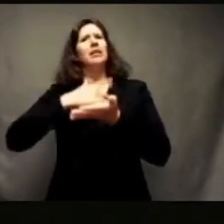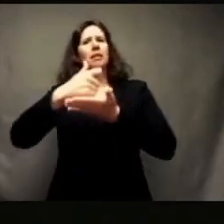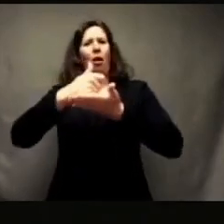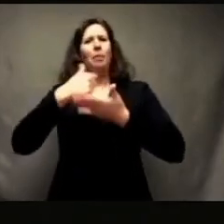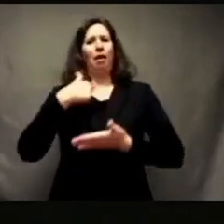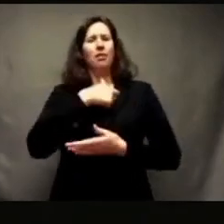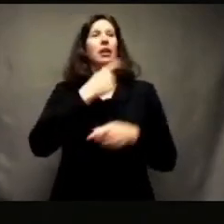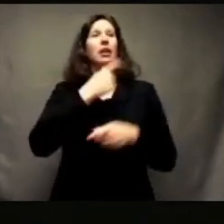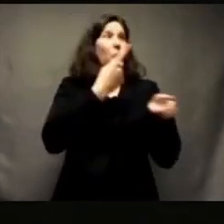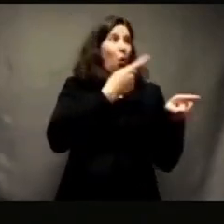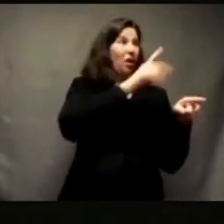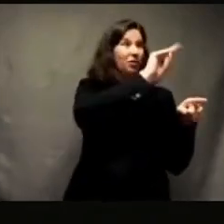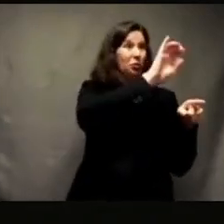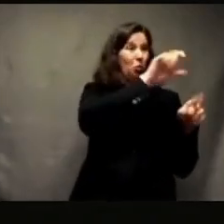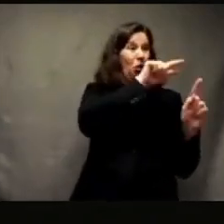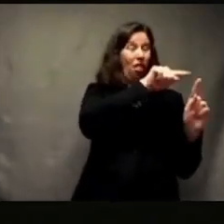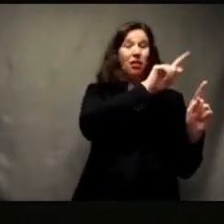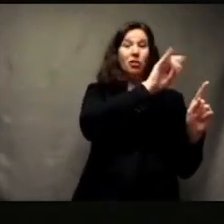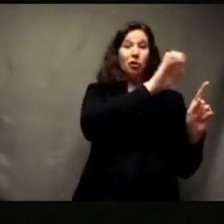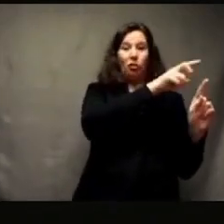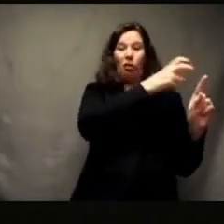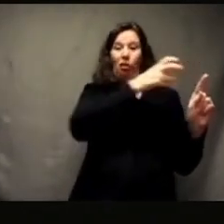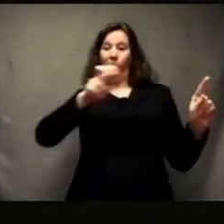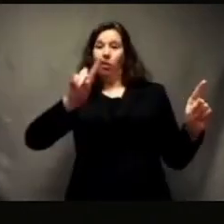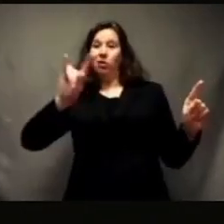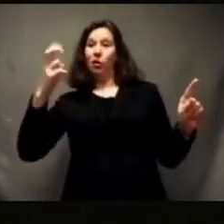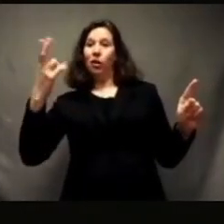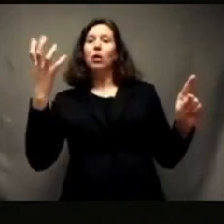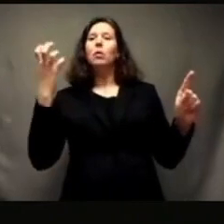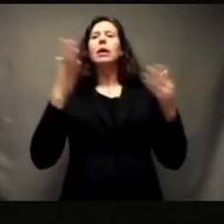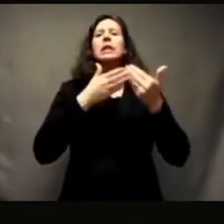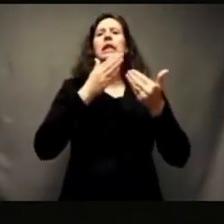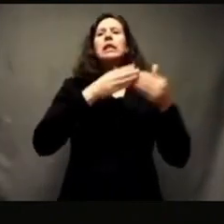very necessary, and we want to make sure it's as easy as possible.